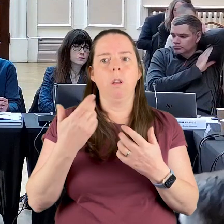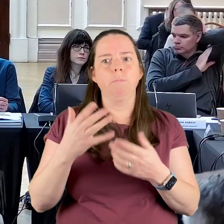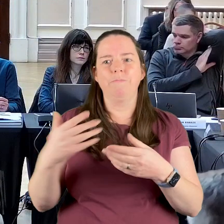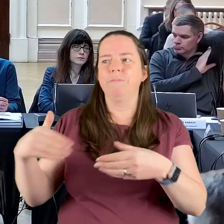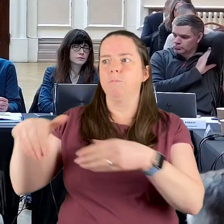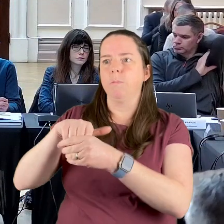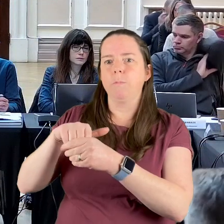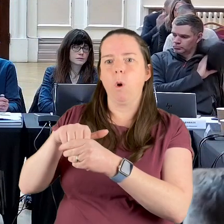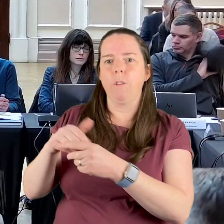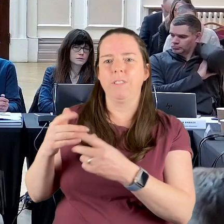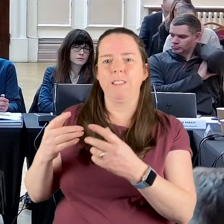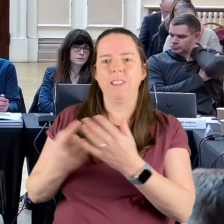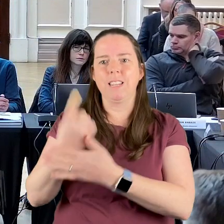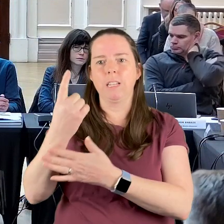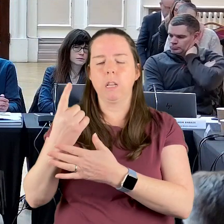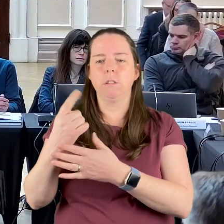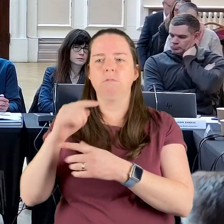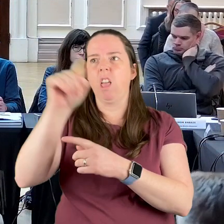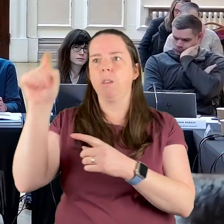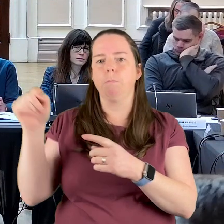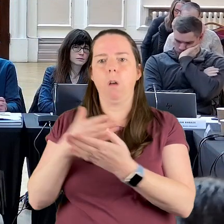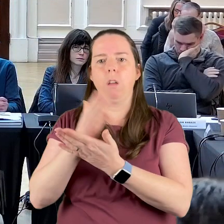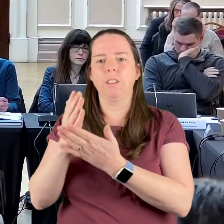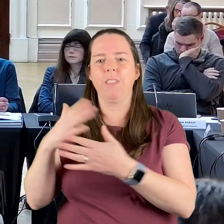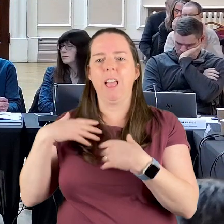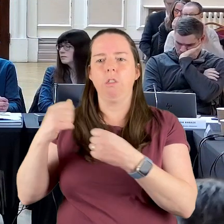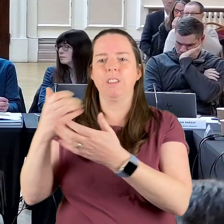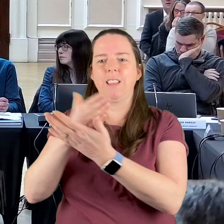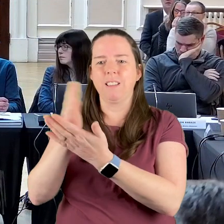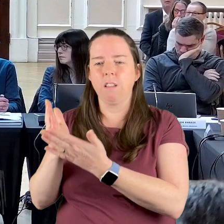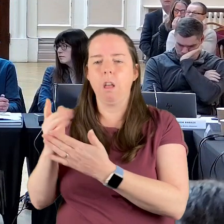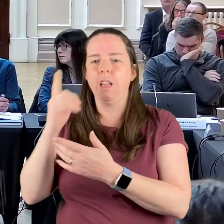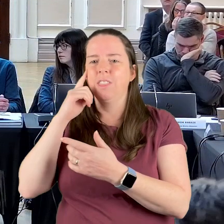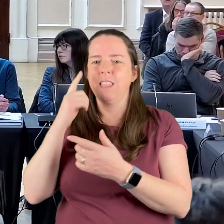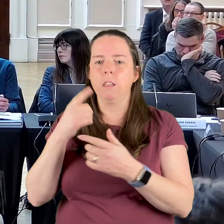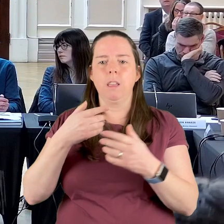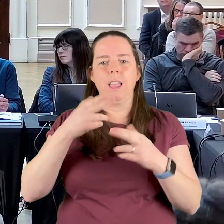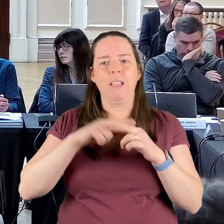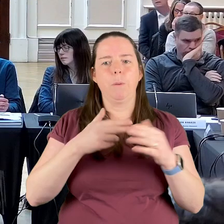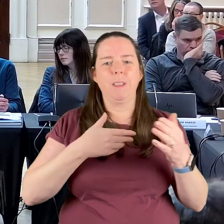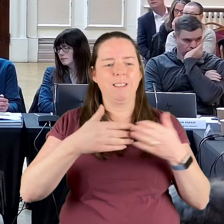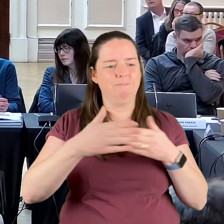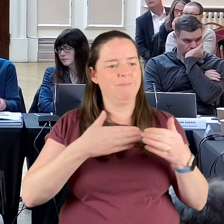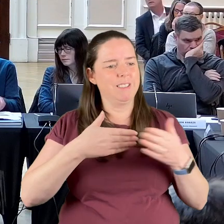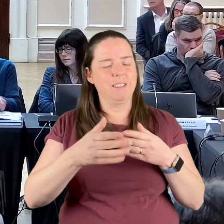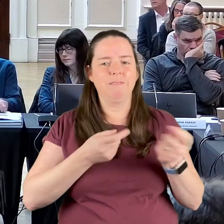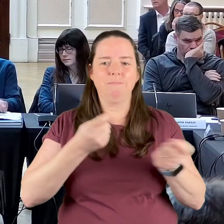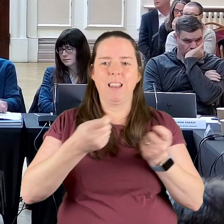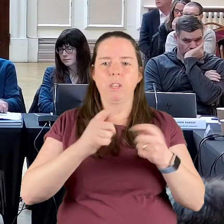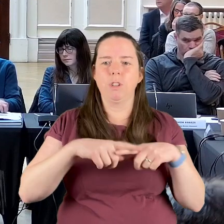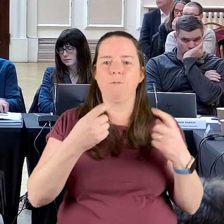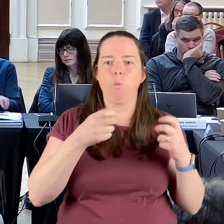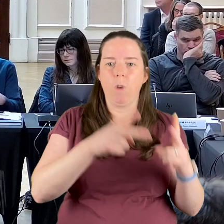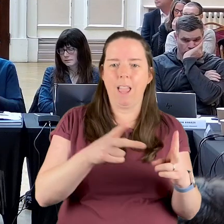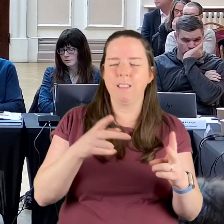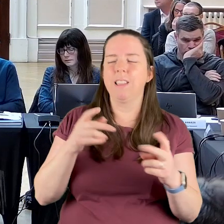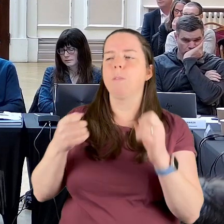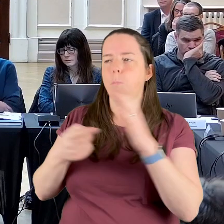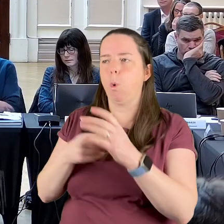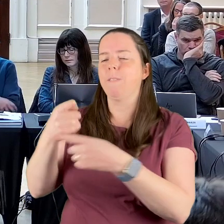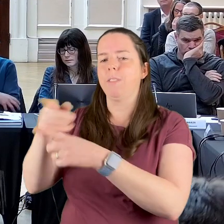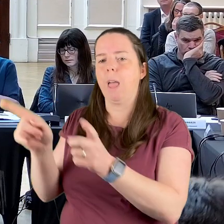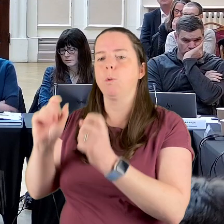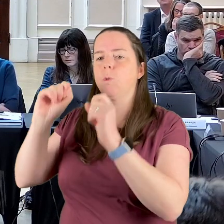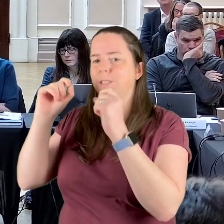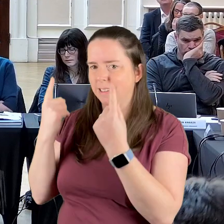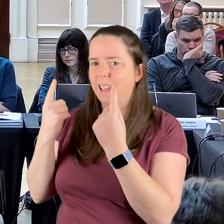So there are times when we get involved with significant incidents that do happen in other parts of the health sector. And I think if that's being dealt